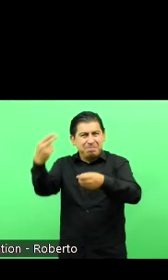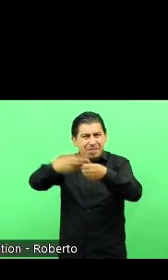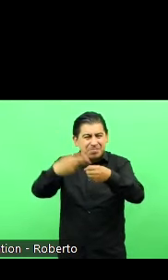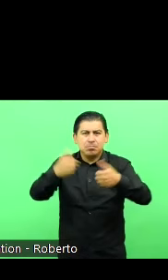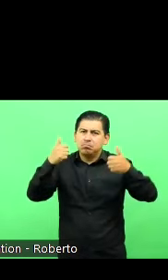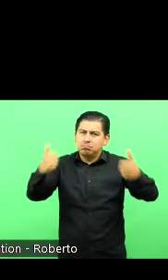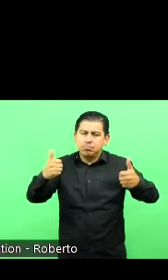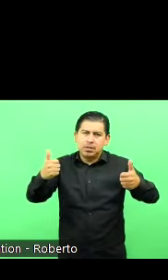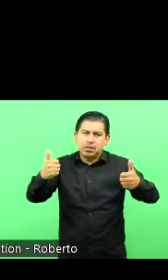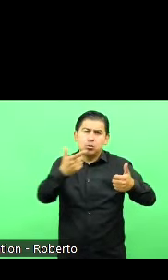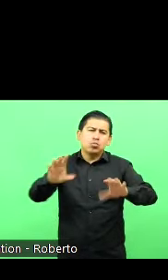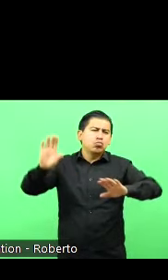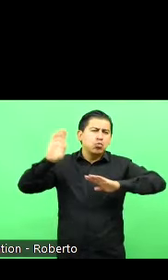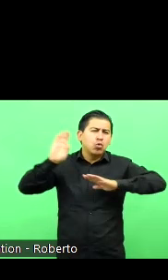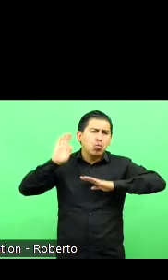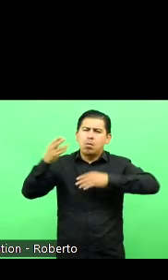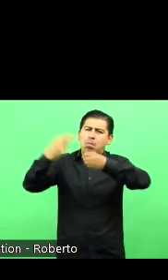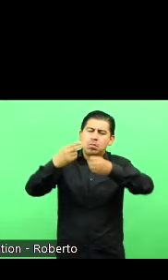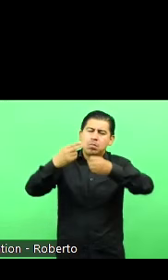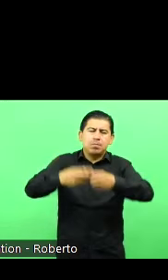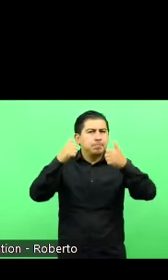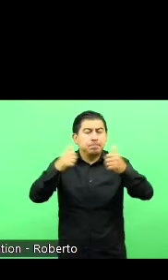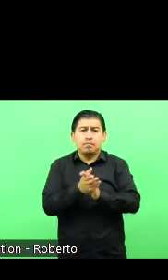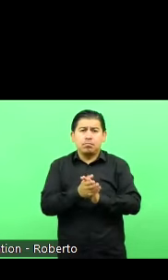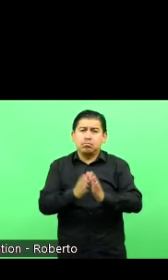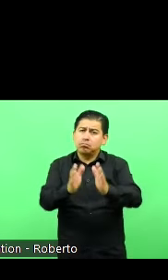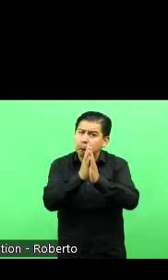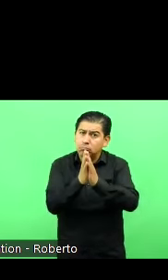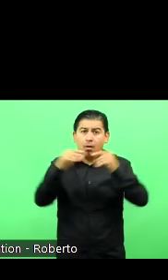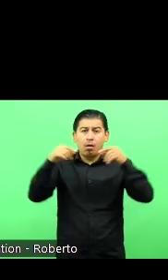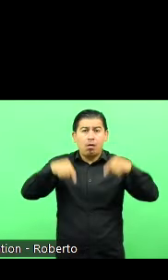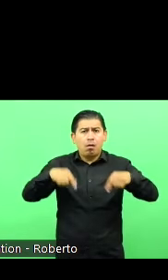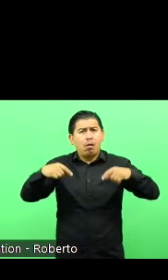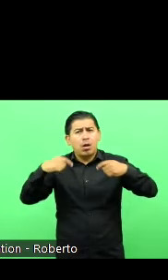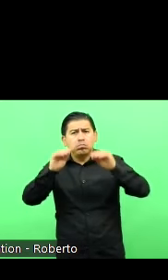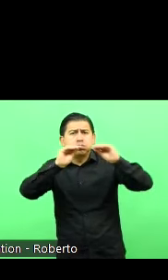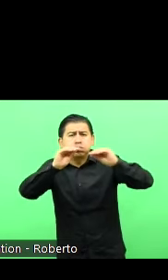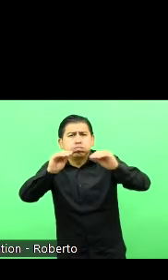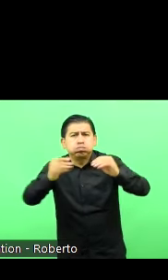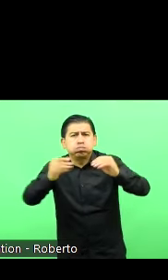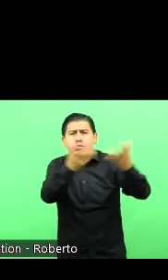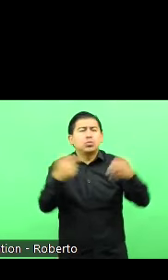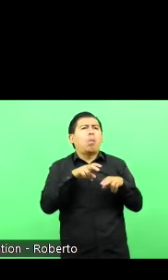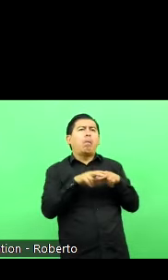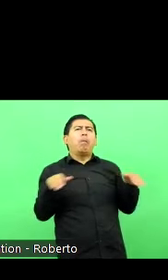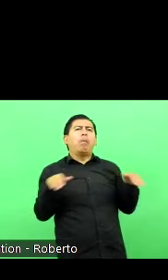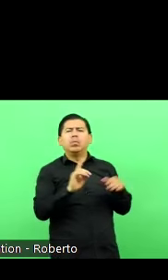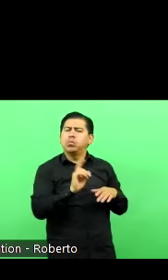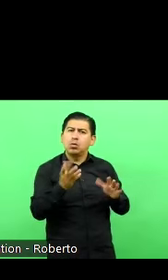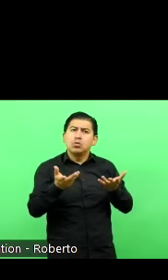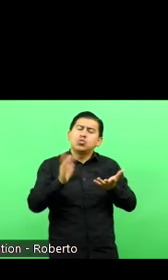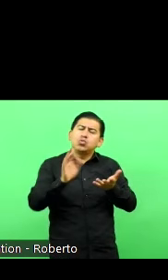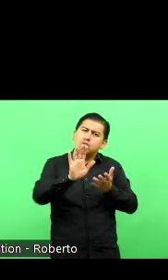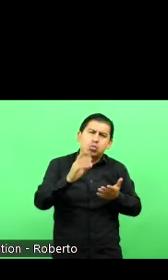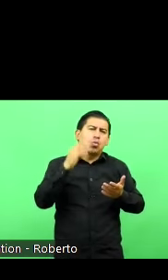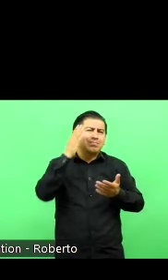to actively engage in this training, share your experiences, and take inspiration from the successes